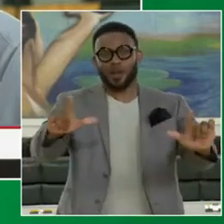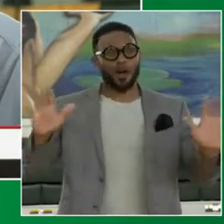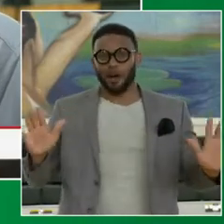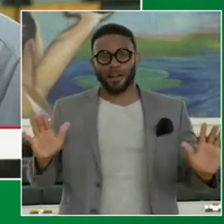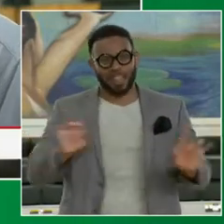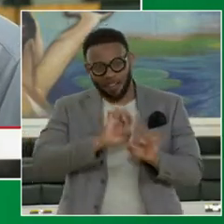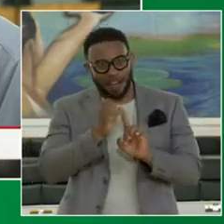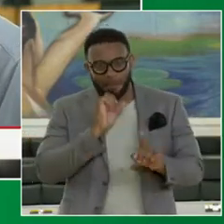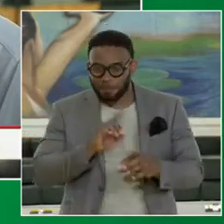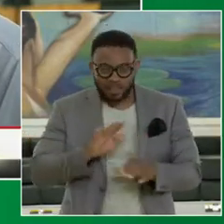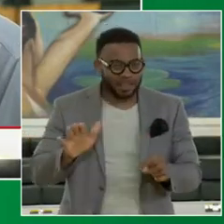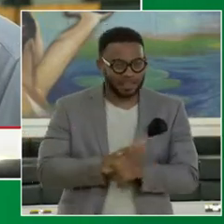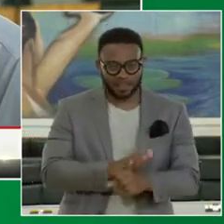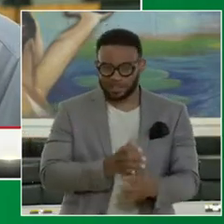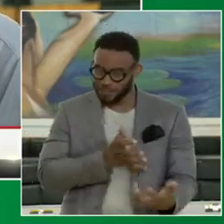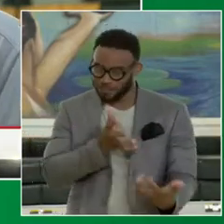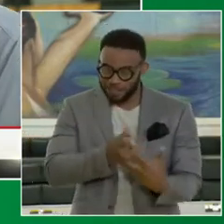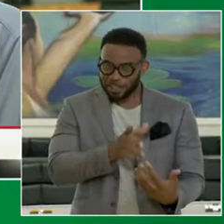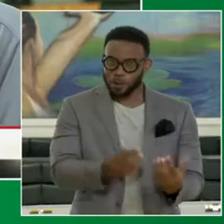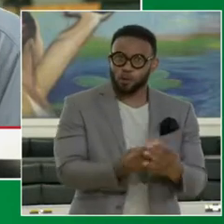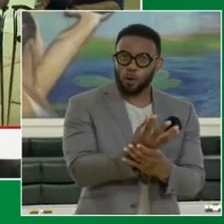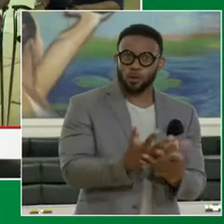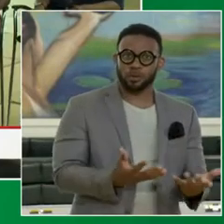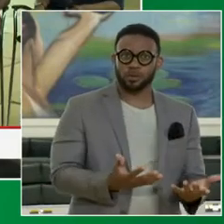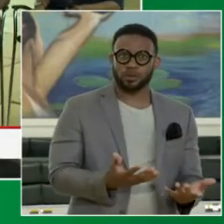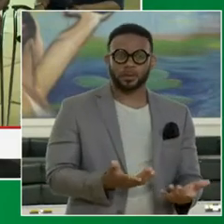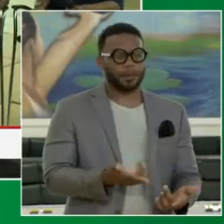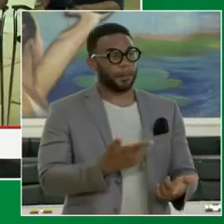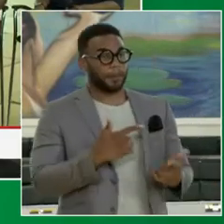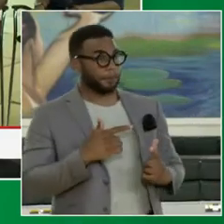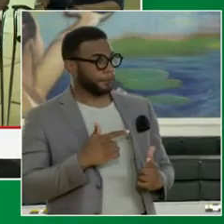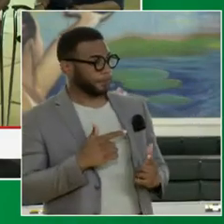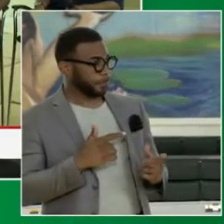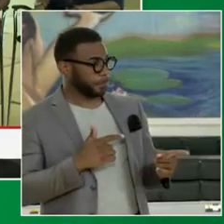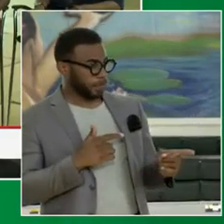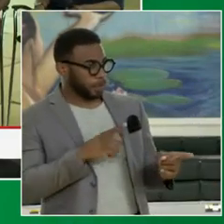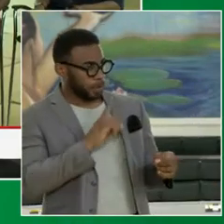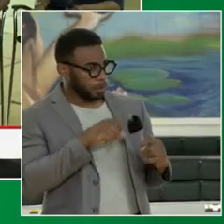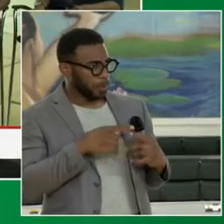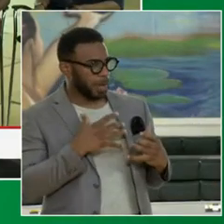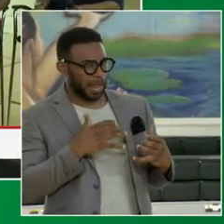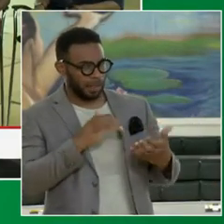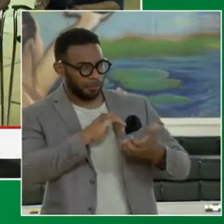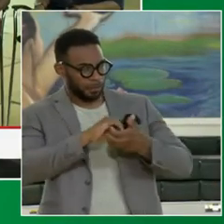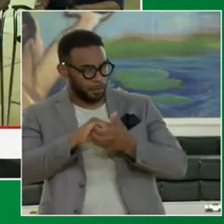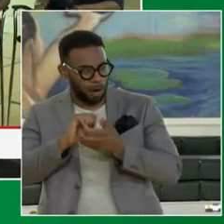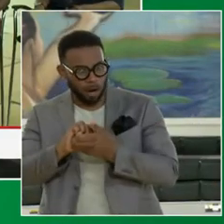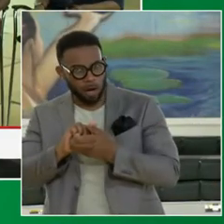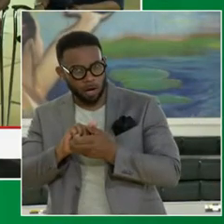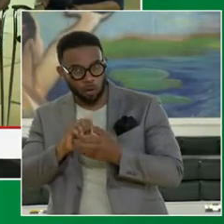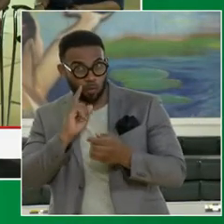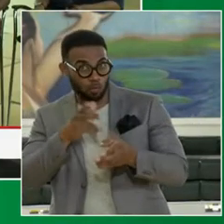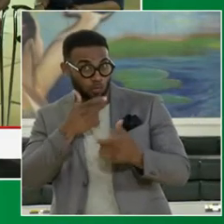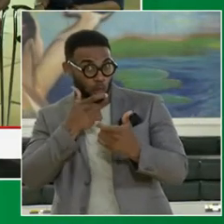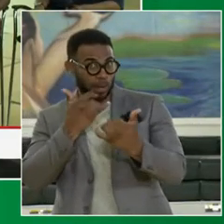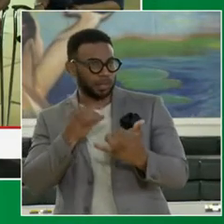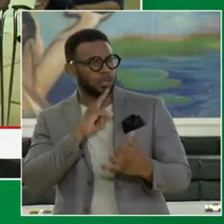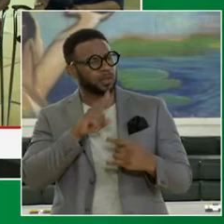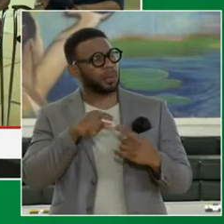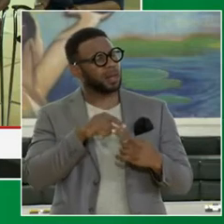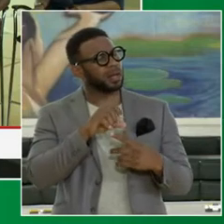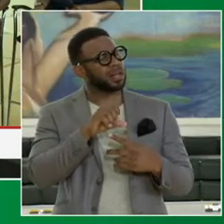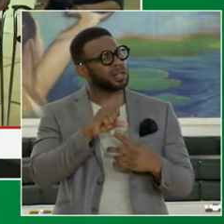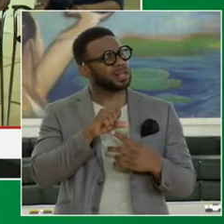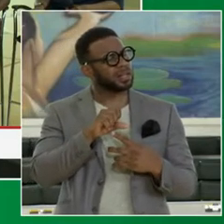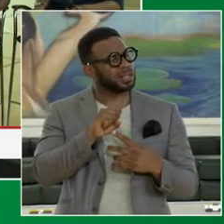the environment has to be conducive to that growth. Well, and Del, you mentioned we have a lot of private sector partners who tune in. So you mentioned Spin,